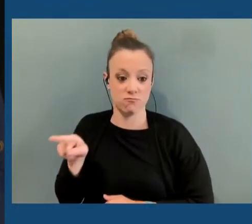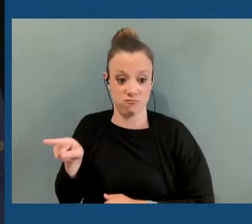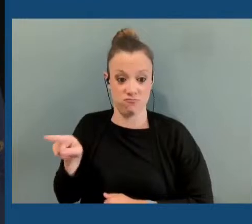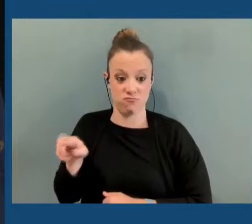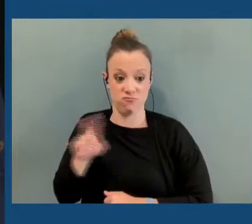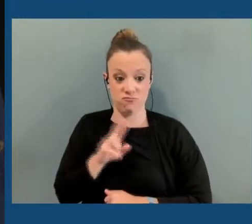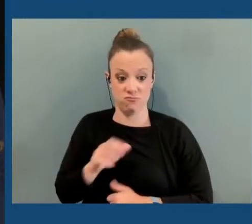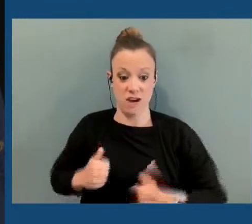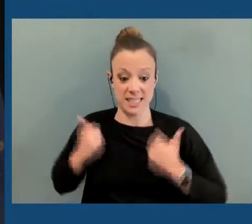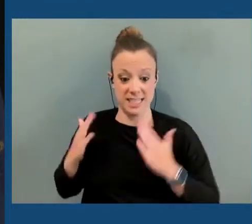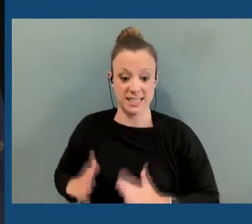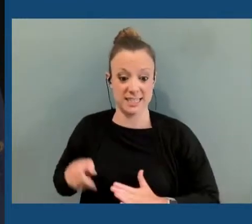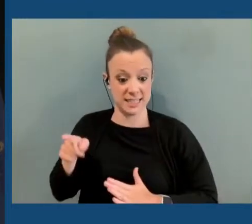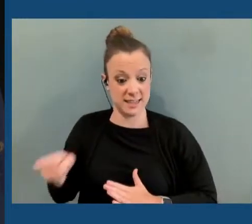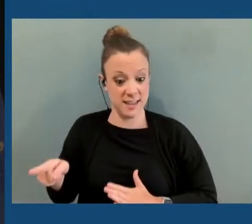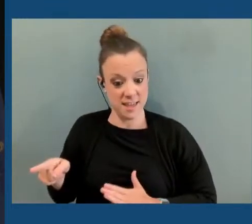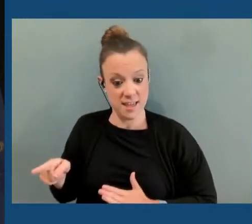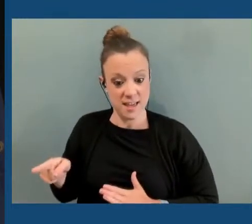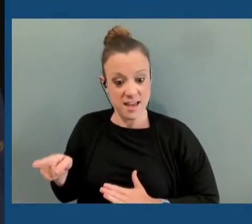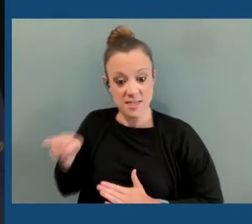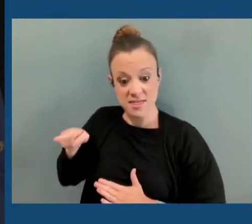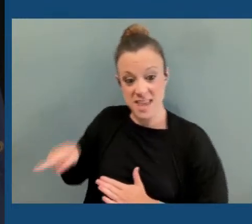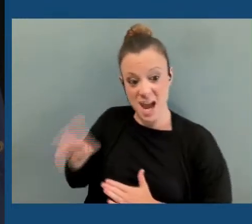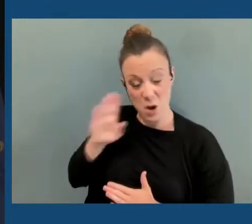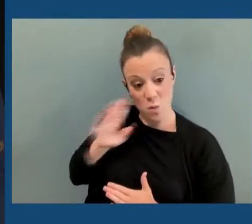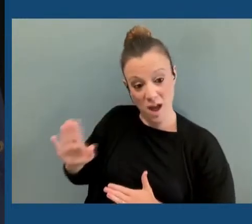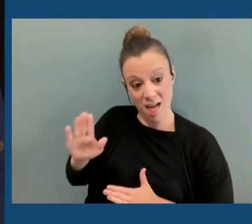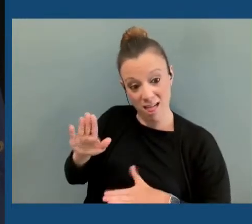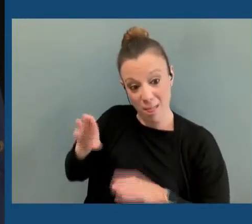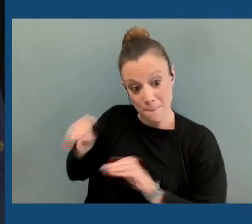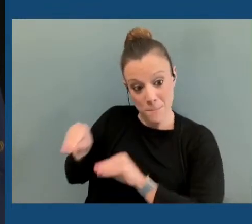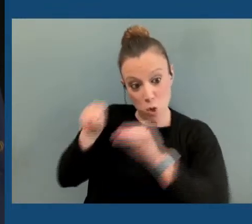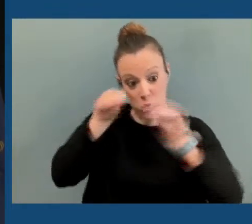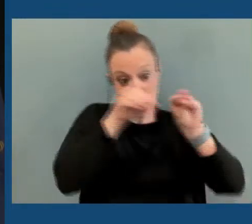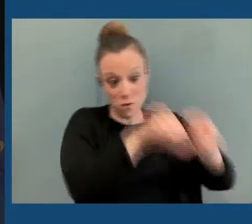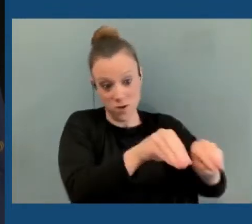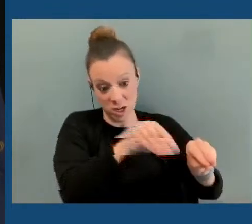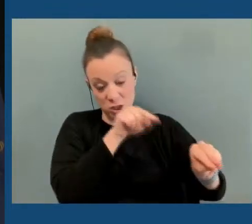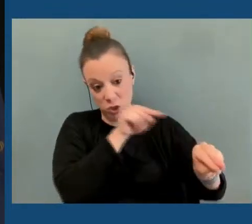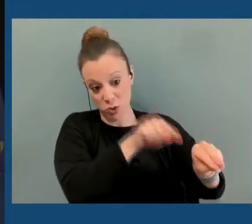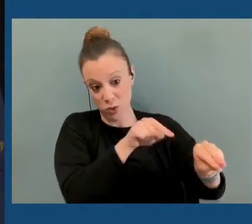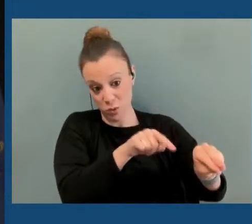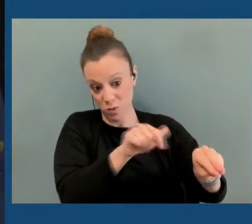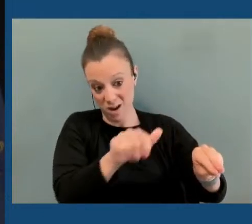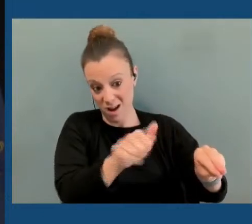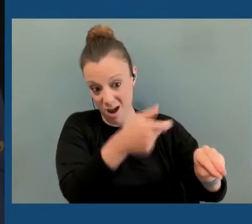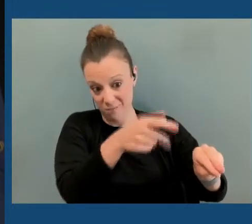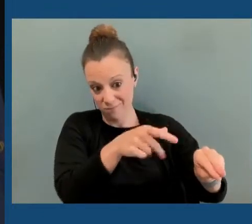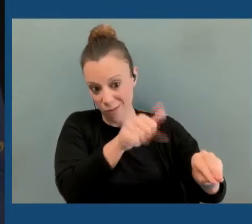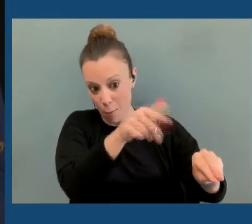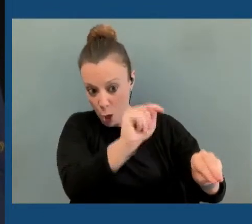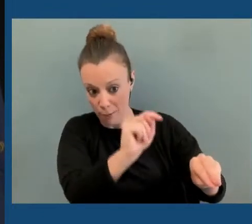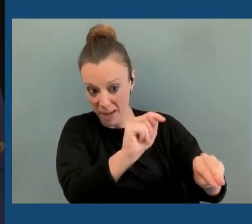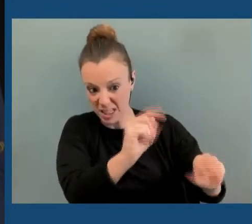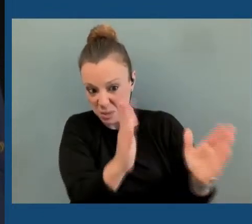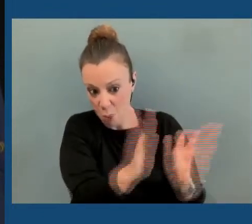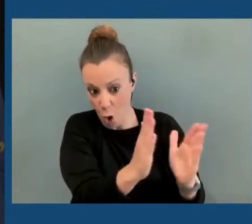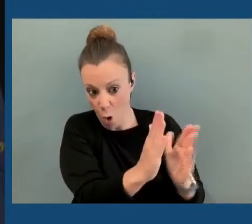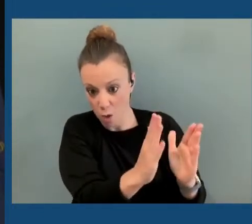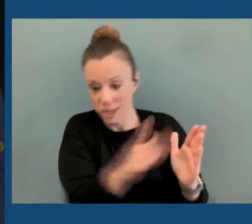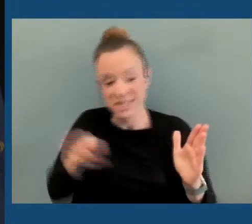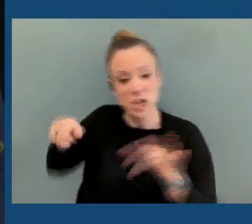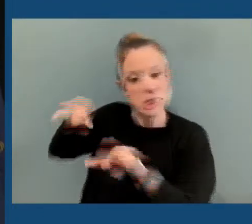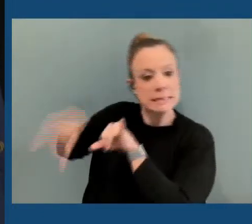don't want to leave so that younger people can buy homes on Tipperary Hill. Right now, they're just sticking because they don't